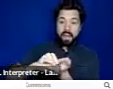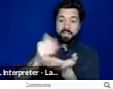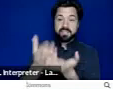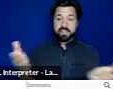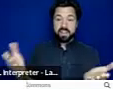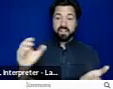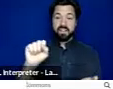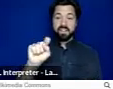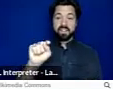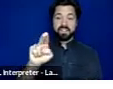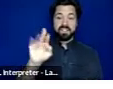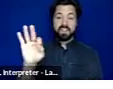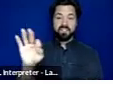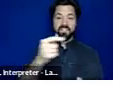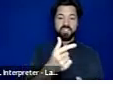So,